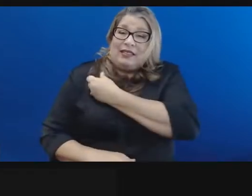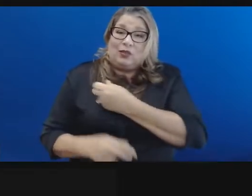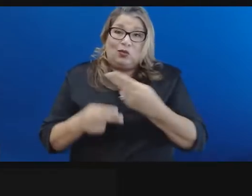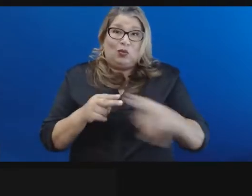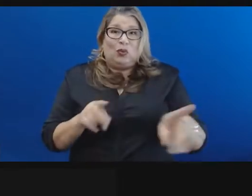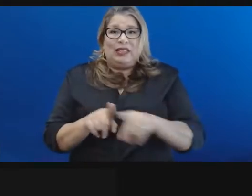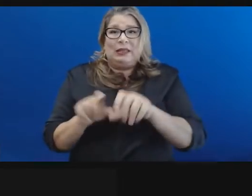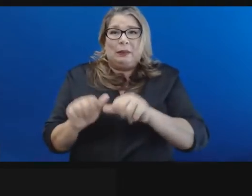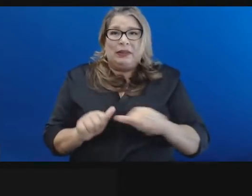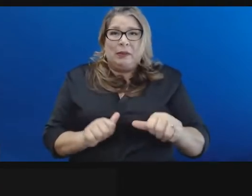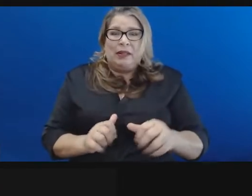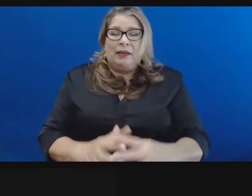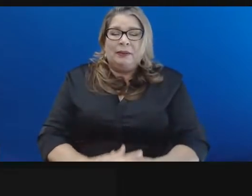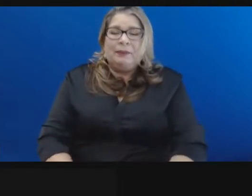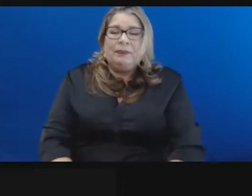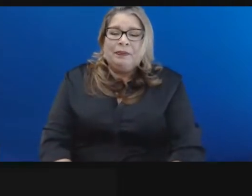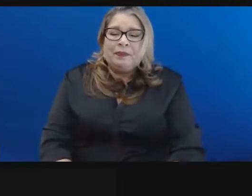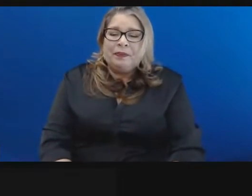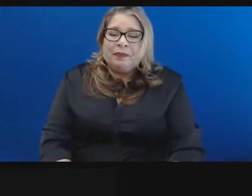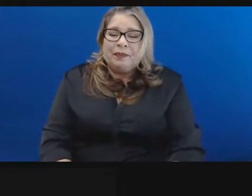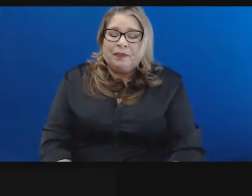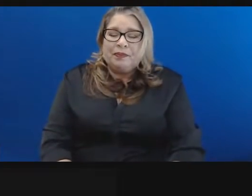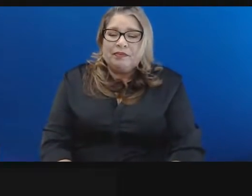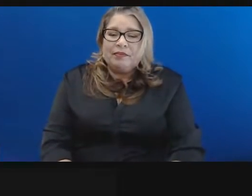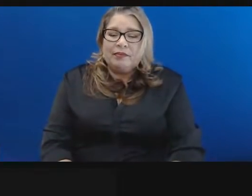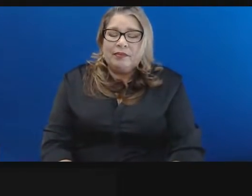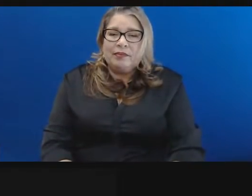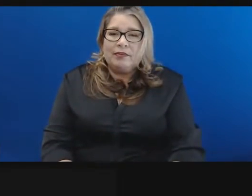Kathleen Ronayne, the Associated Press.